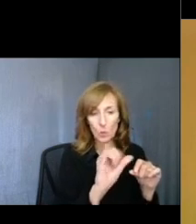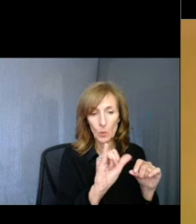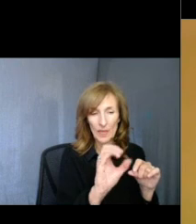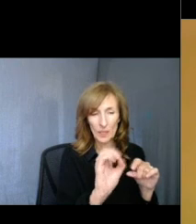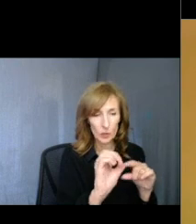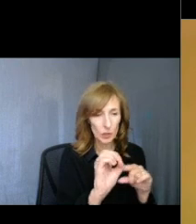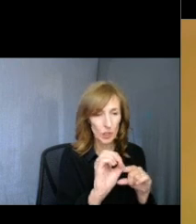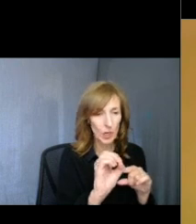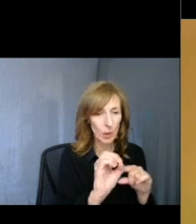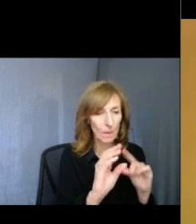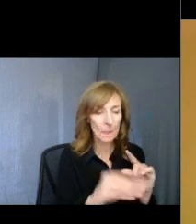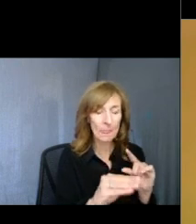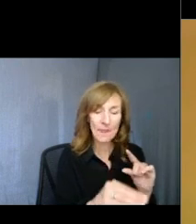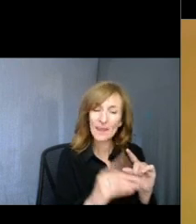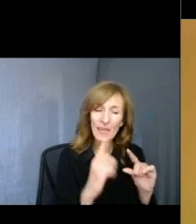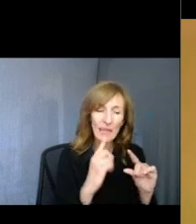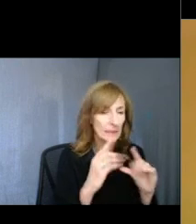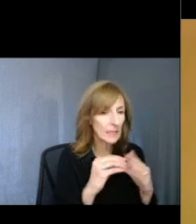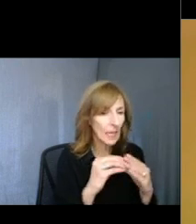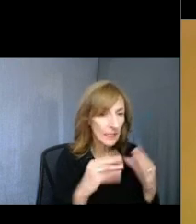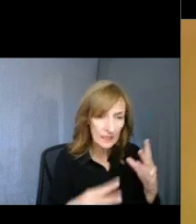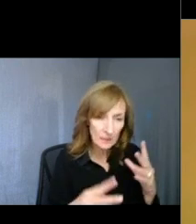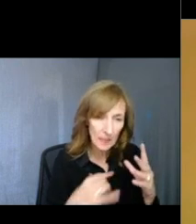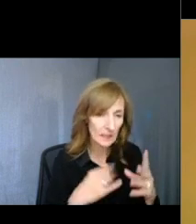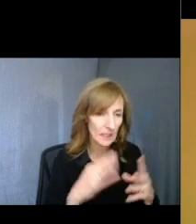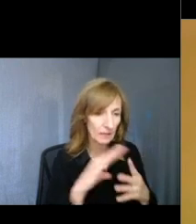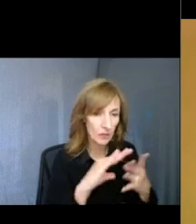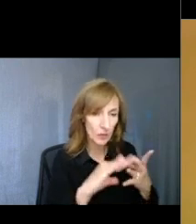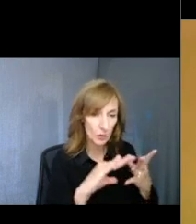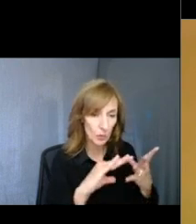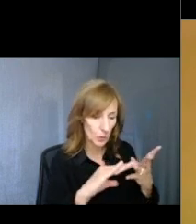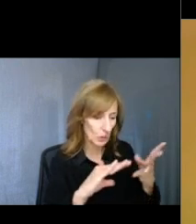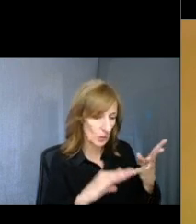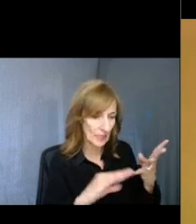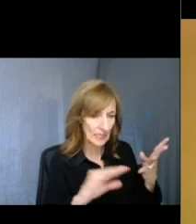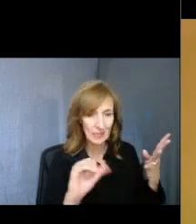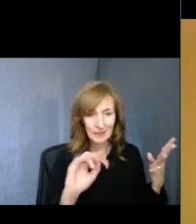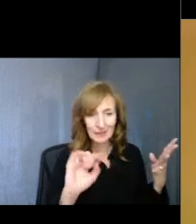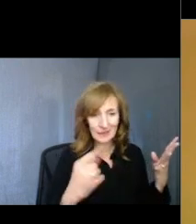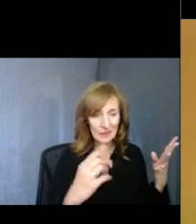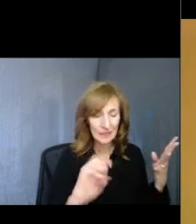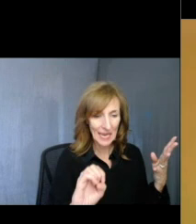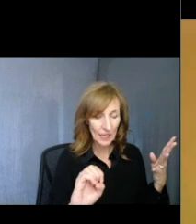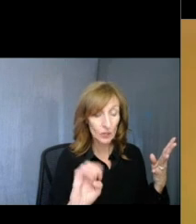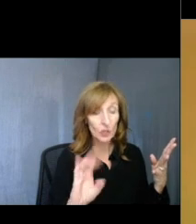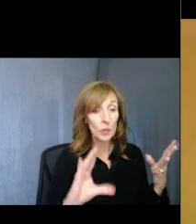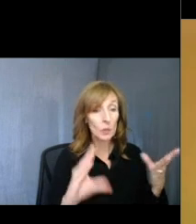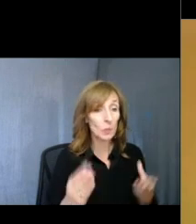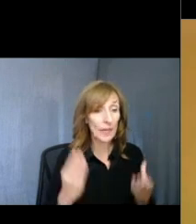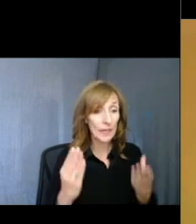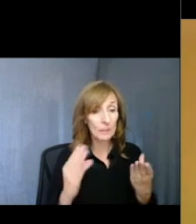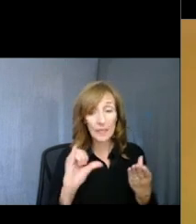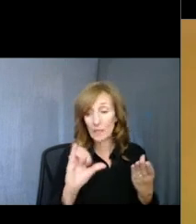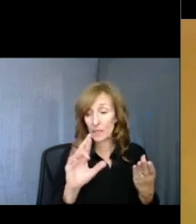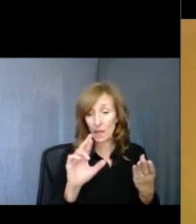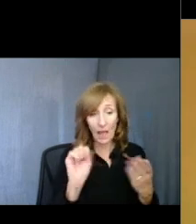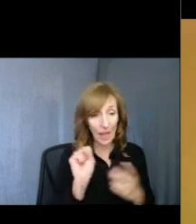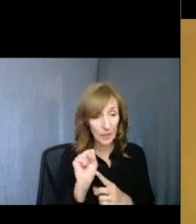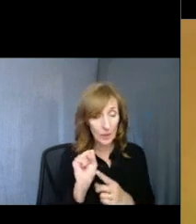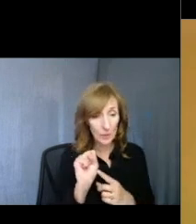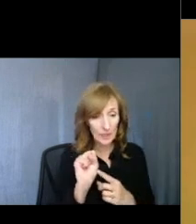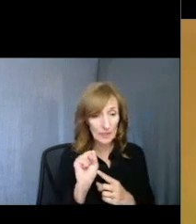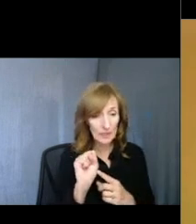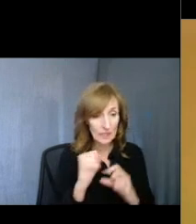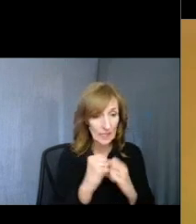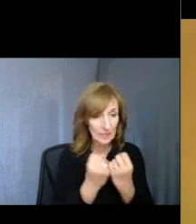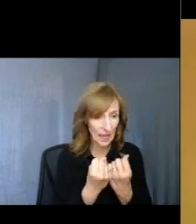necessarily very expensive. And usually what's recommended by the Irish Society is that you do dipstick protein measurements.